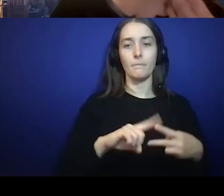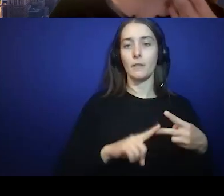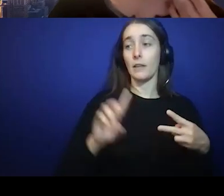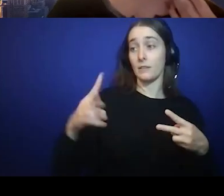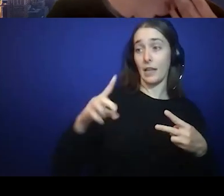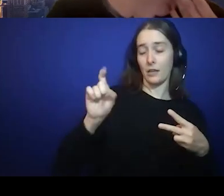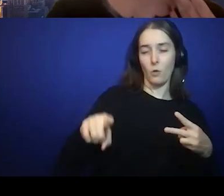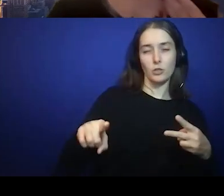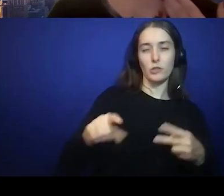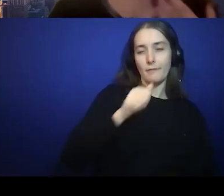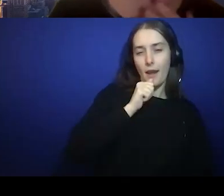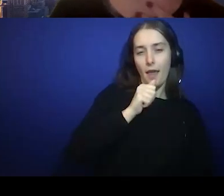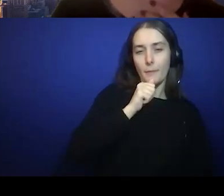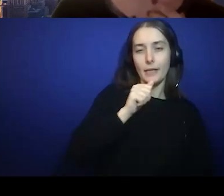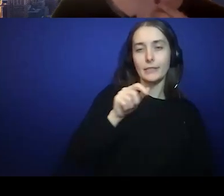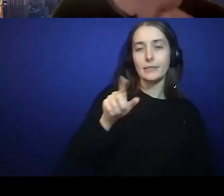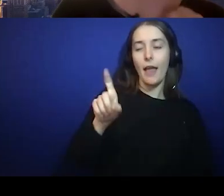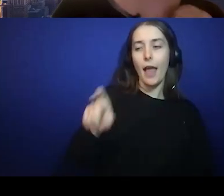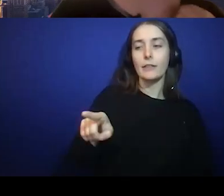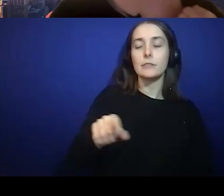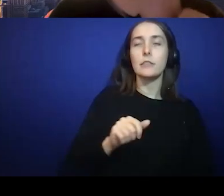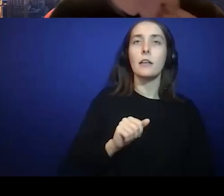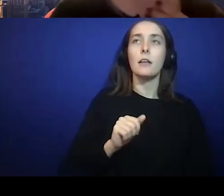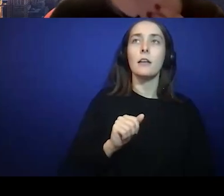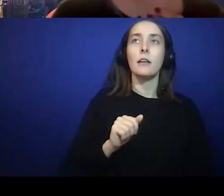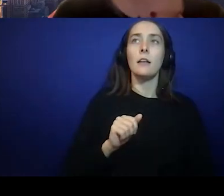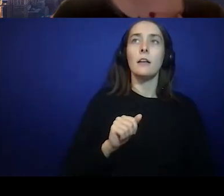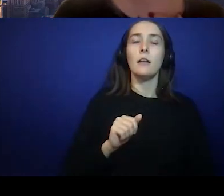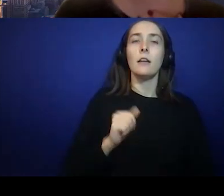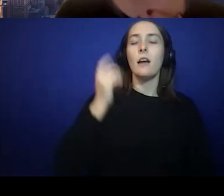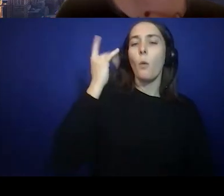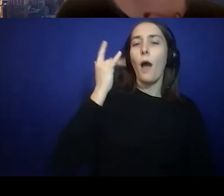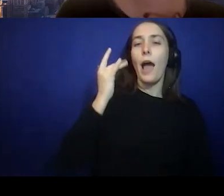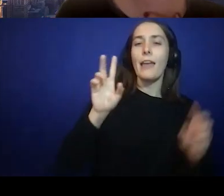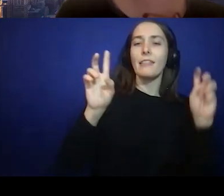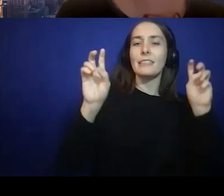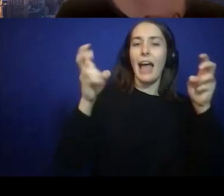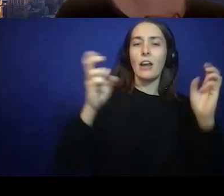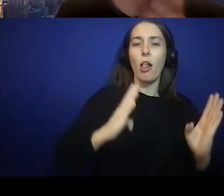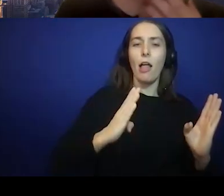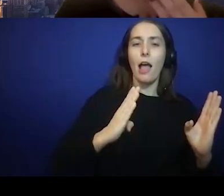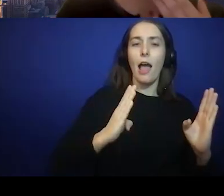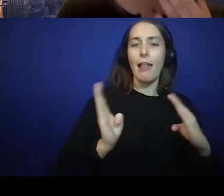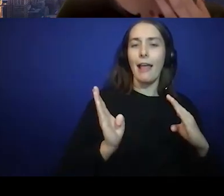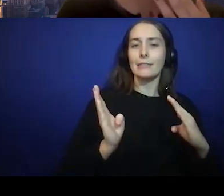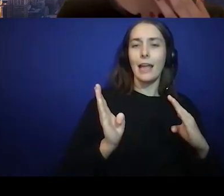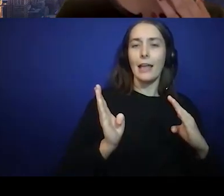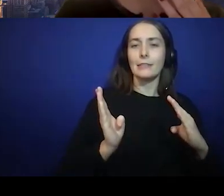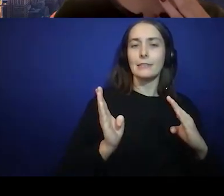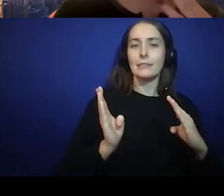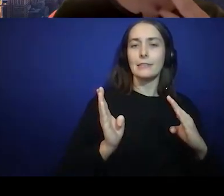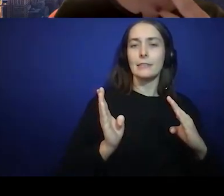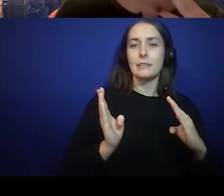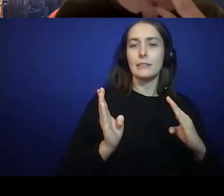Mhm. Anonymous asks, how come the title of the article here isn't italicized? That must have been in